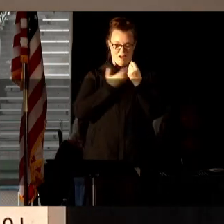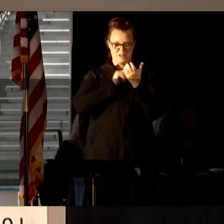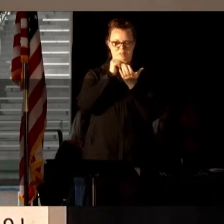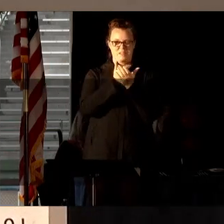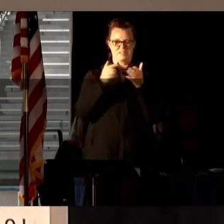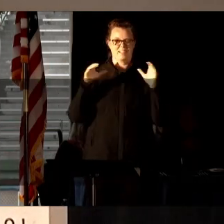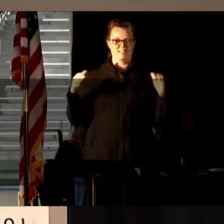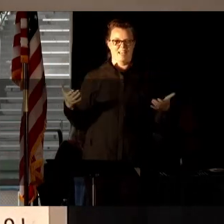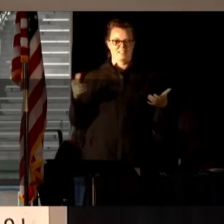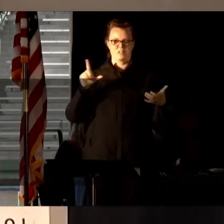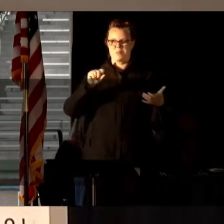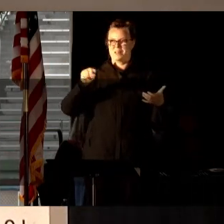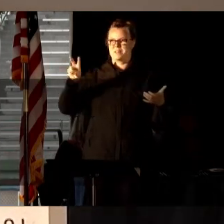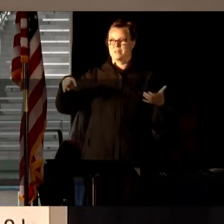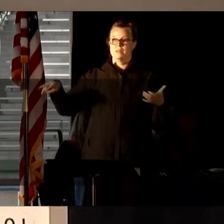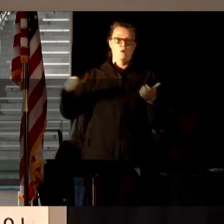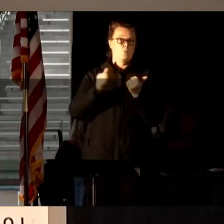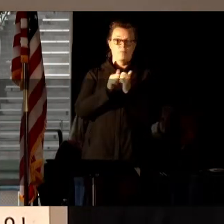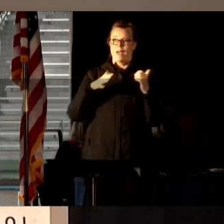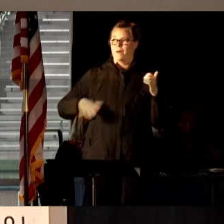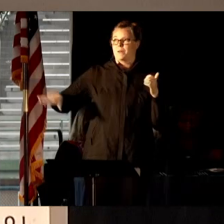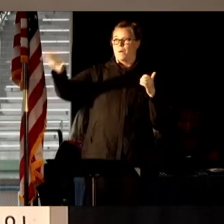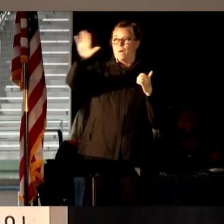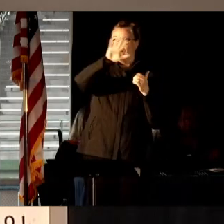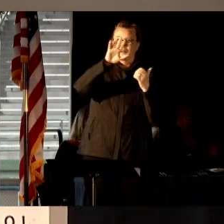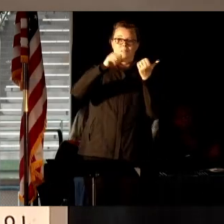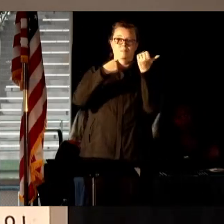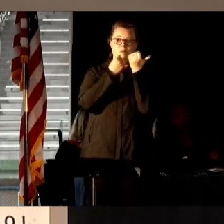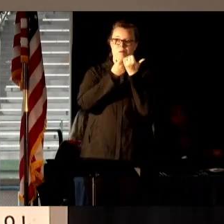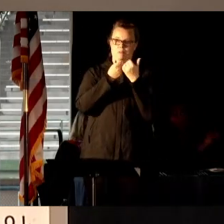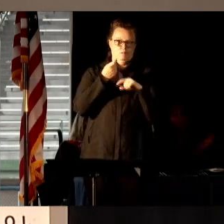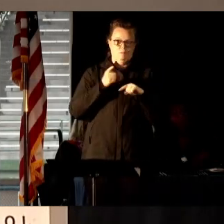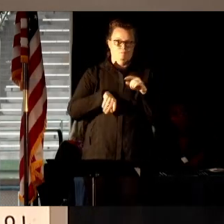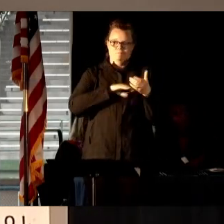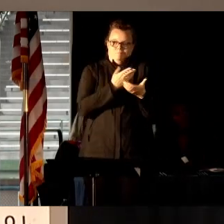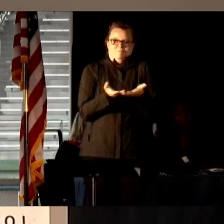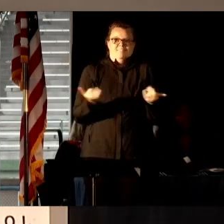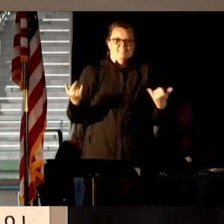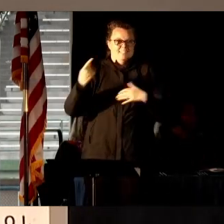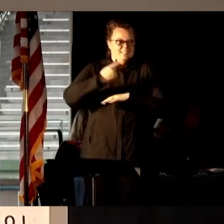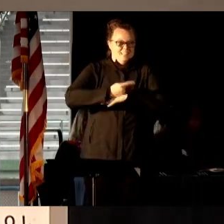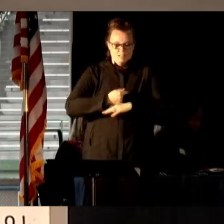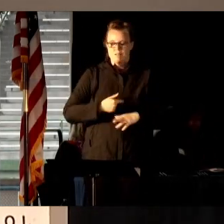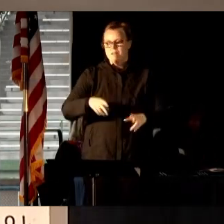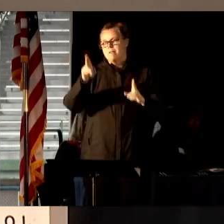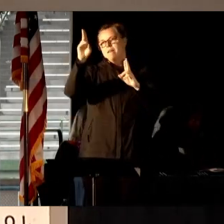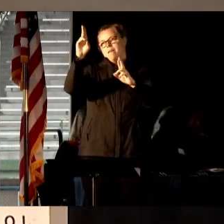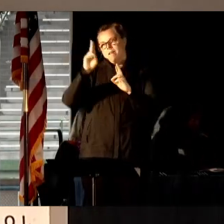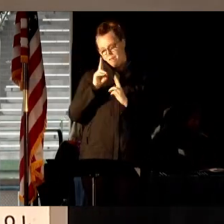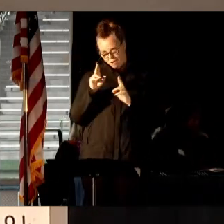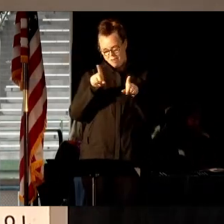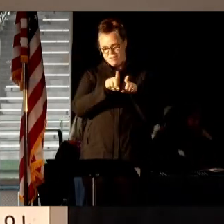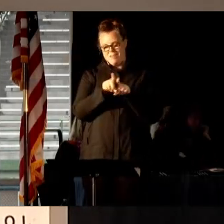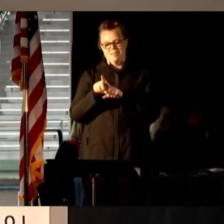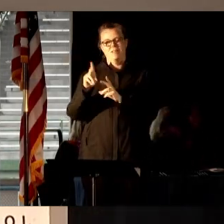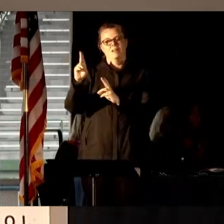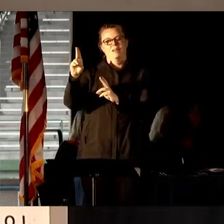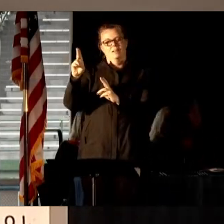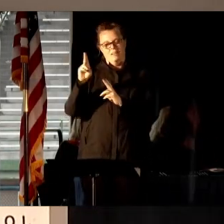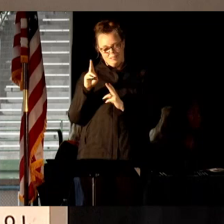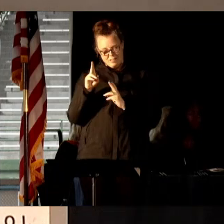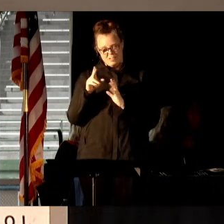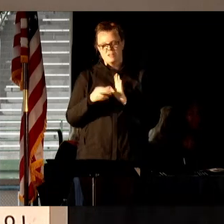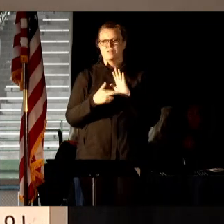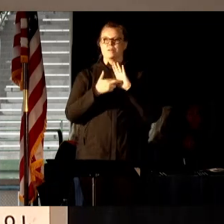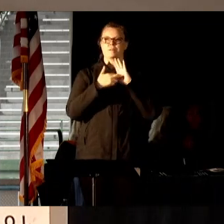2022. Without you, we wouldn't be here today. I would also like to say how honored I am to have the opportunity to represent